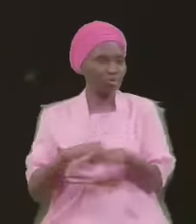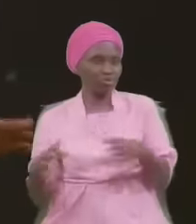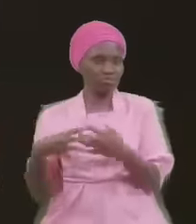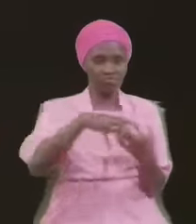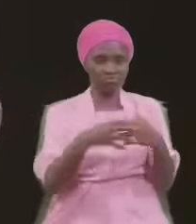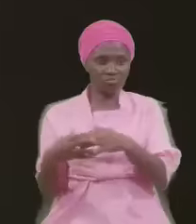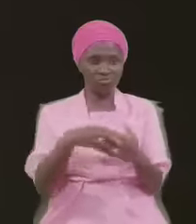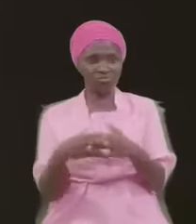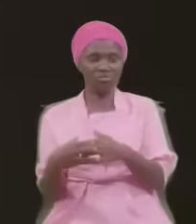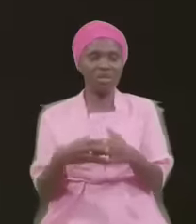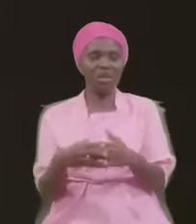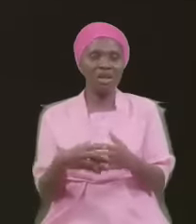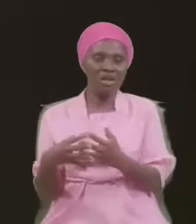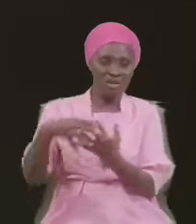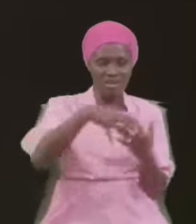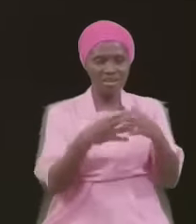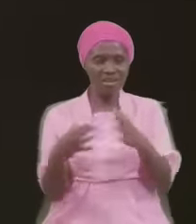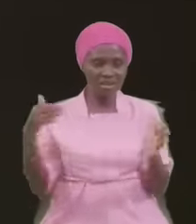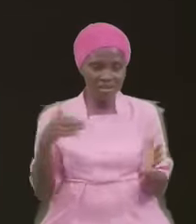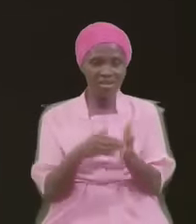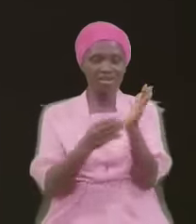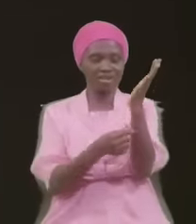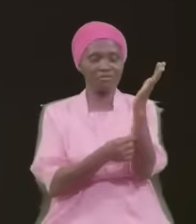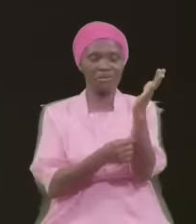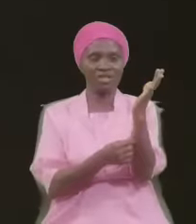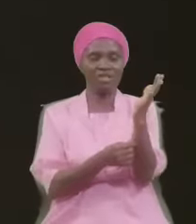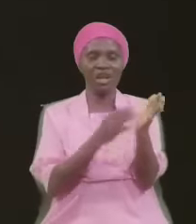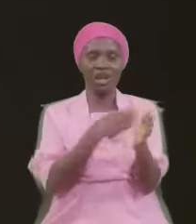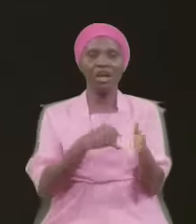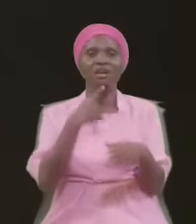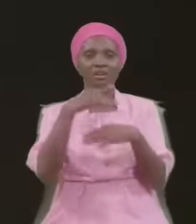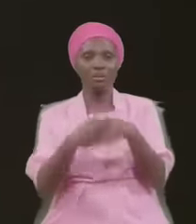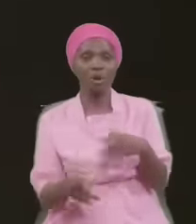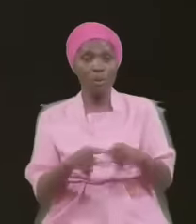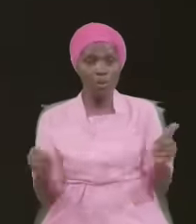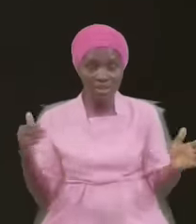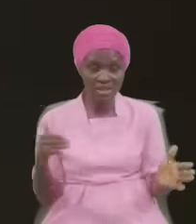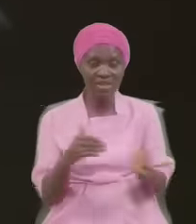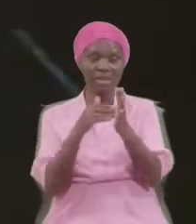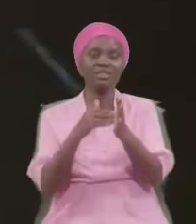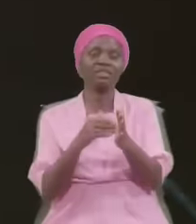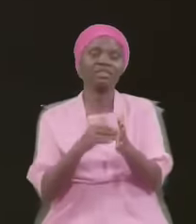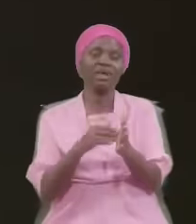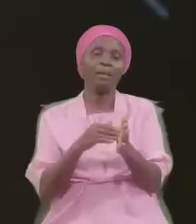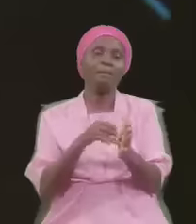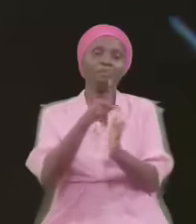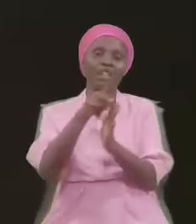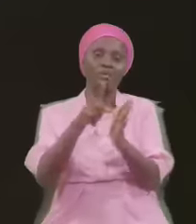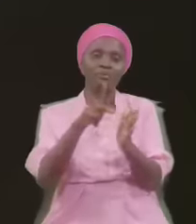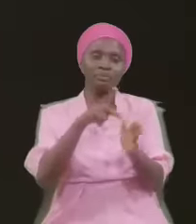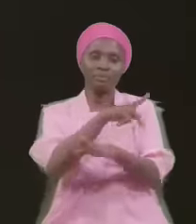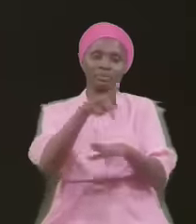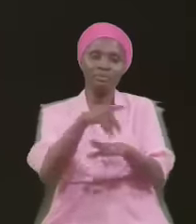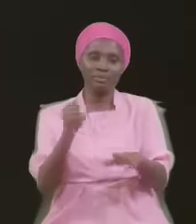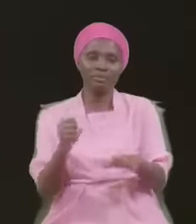against principalities, against powers, against the rulers of the darkness of this world,